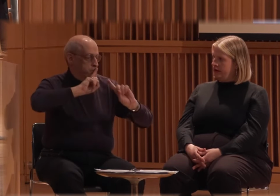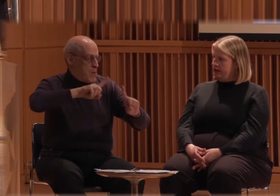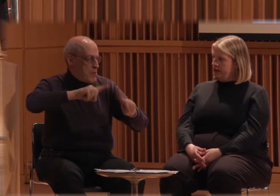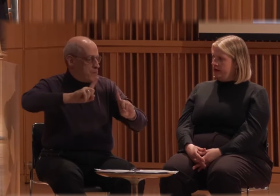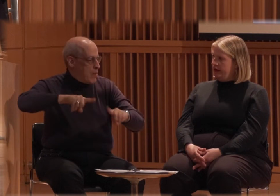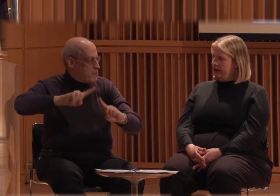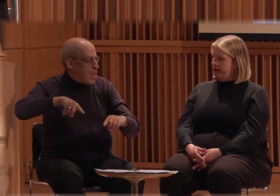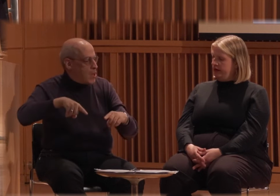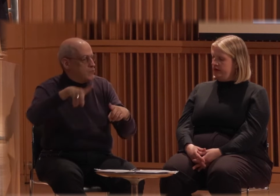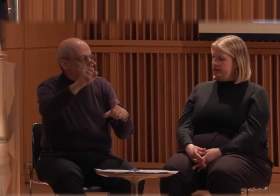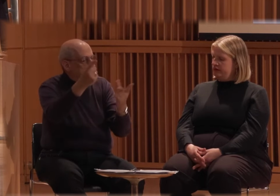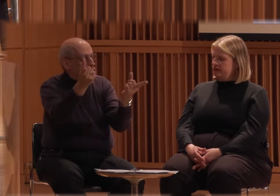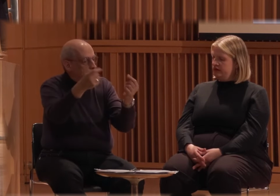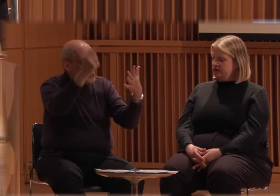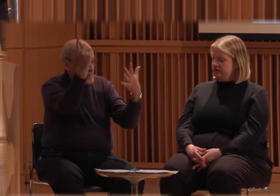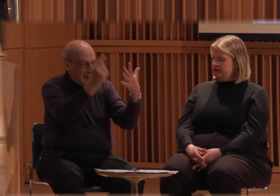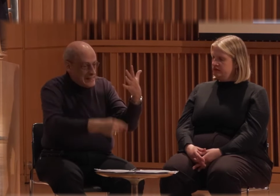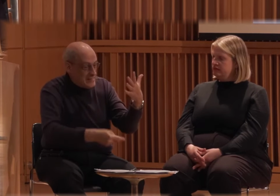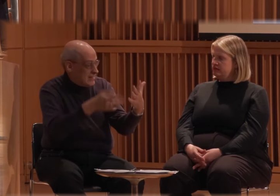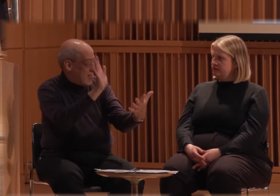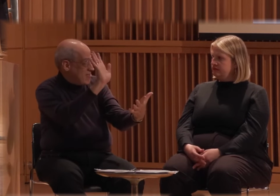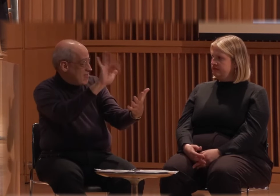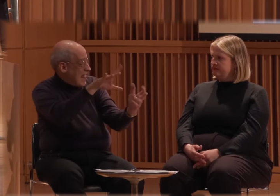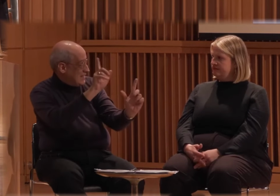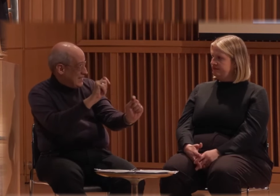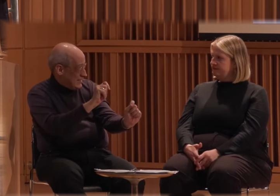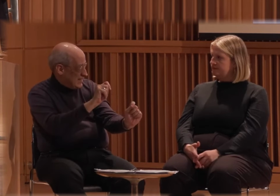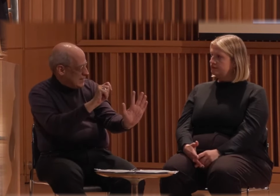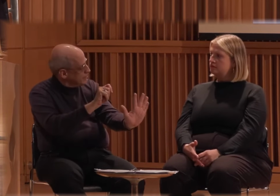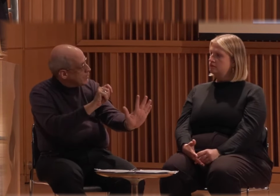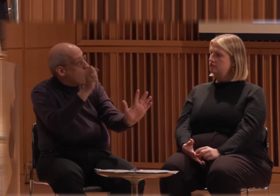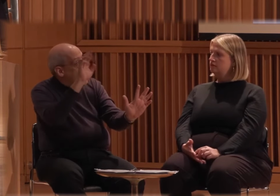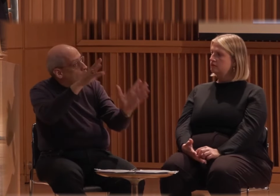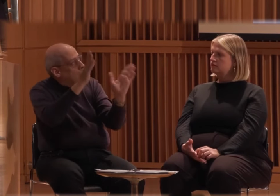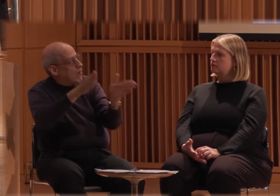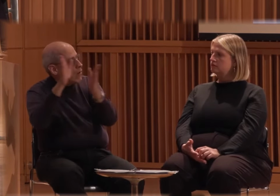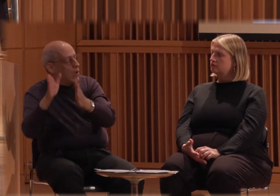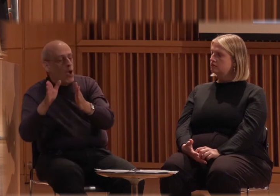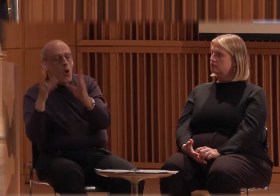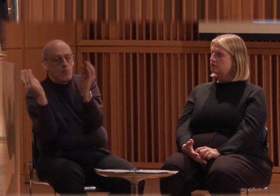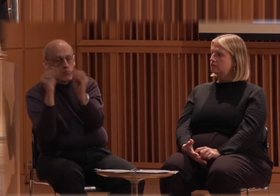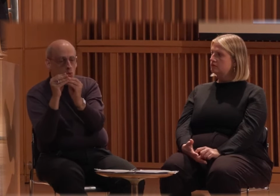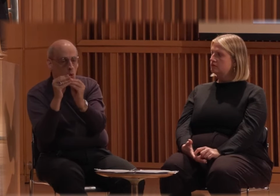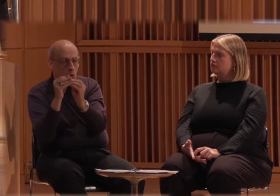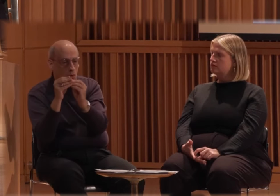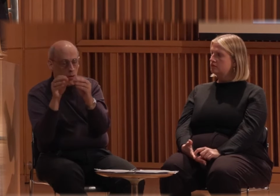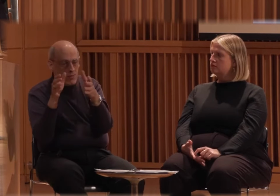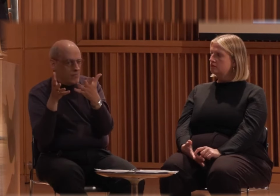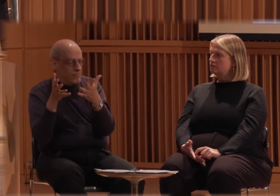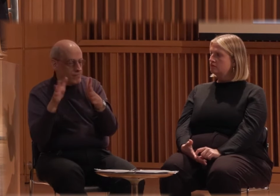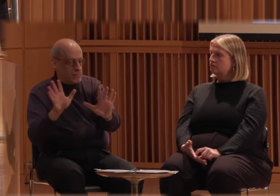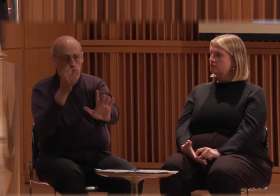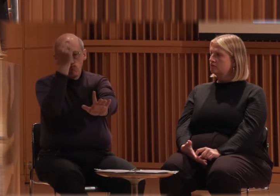what people are supposed to do from that data? Or is it a more an enterprise that is